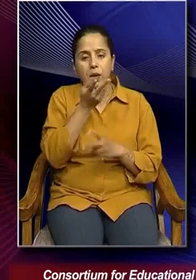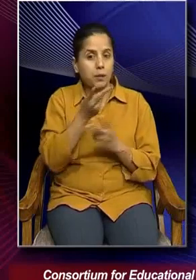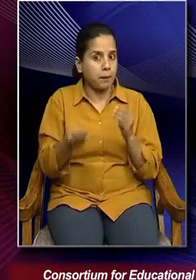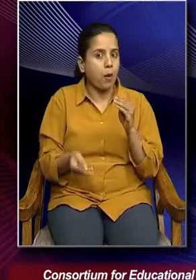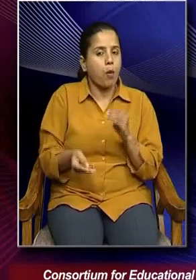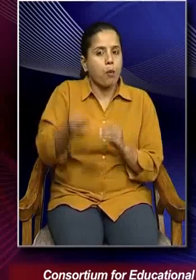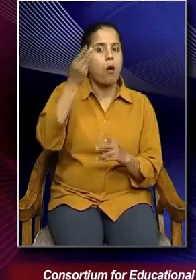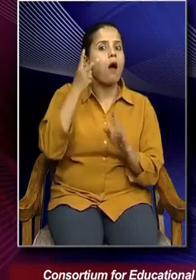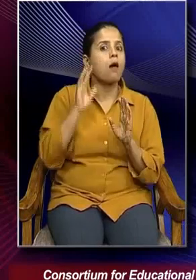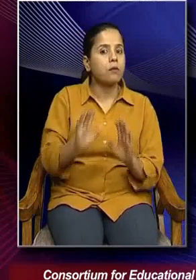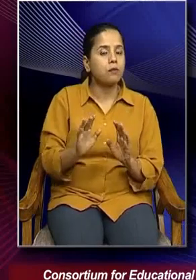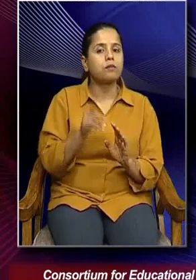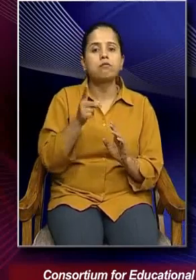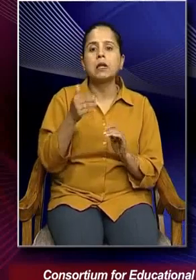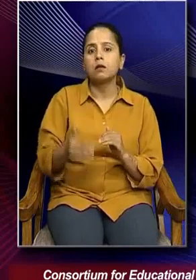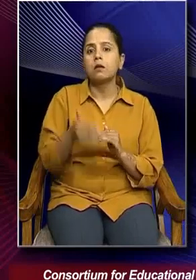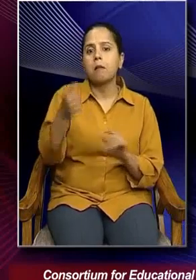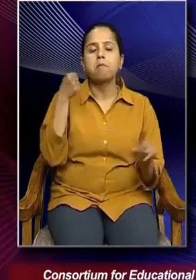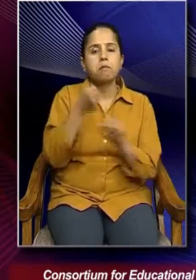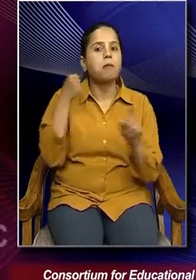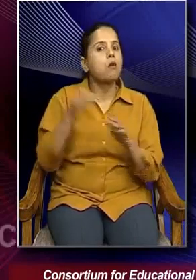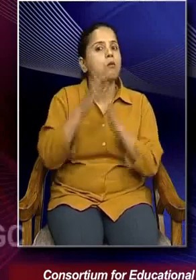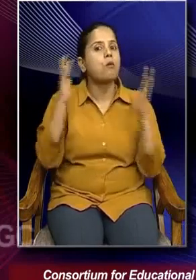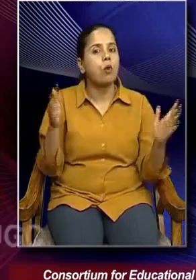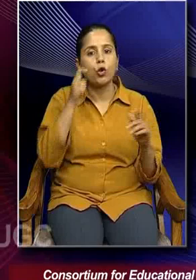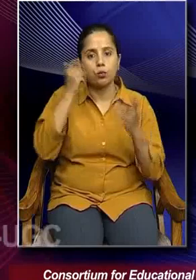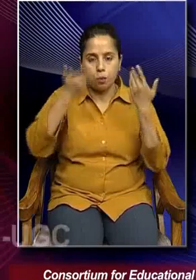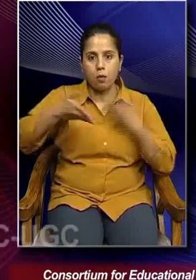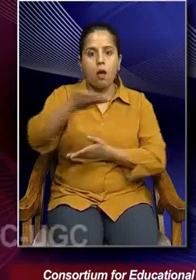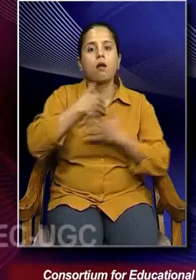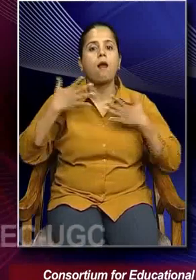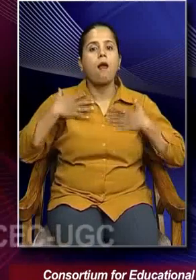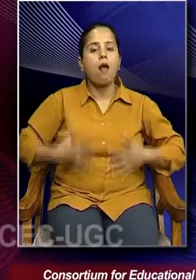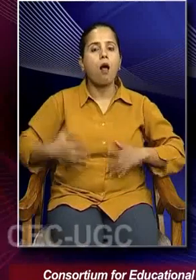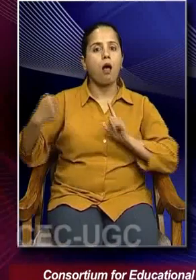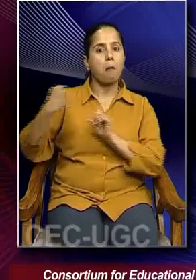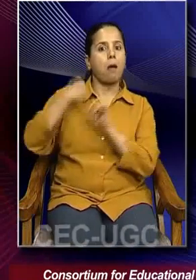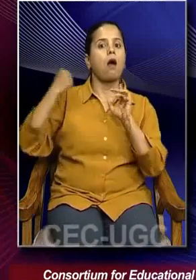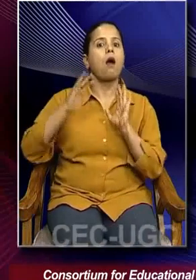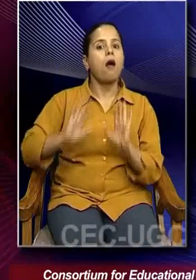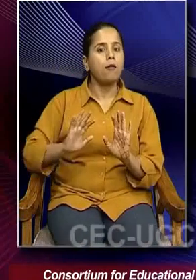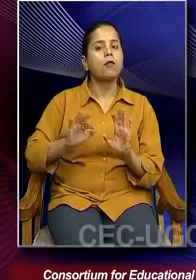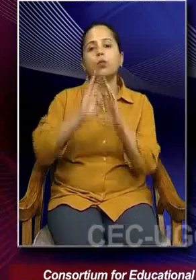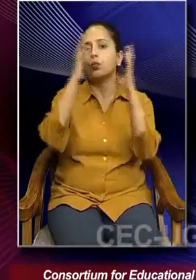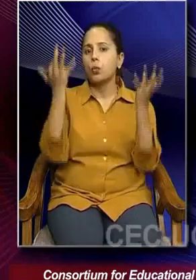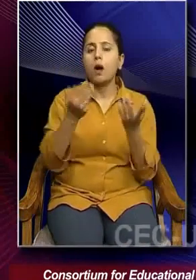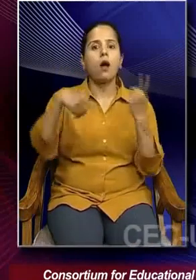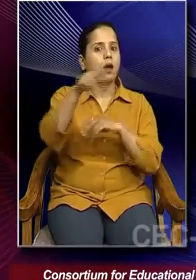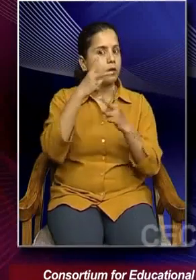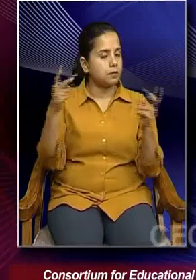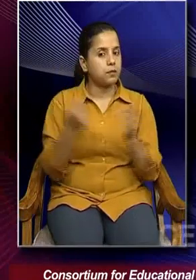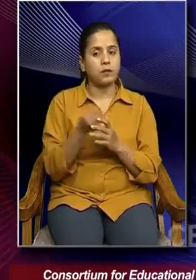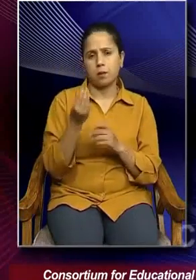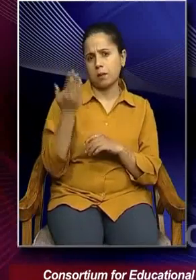it's going to have tremendous impact on human health in different part of the world. And more recently, if you see